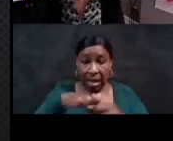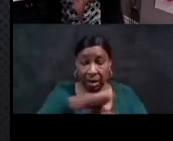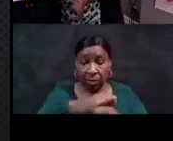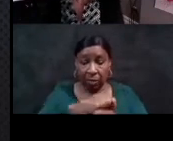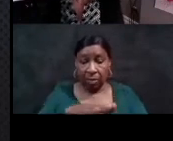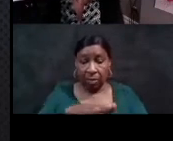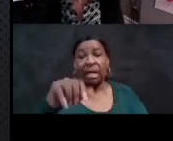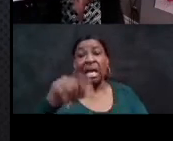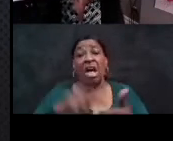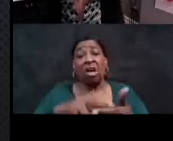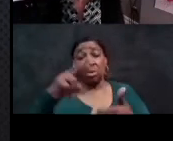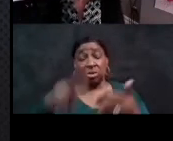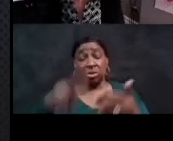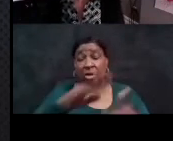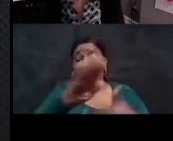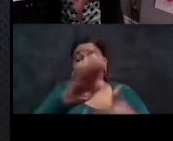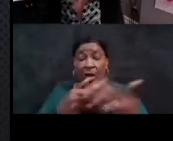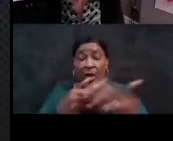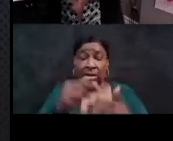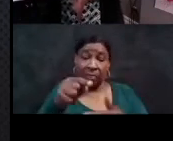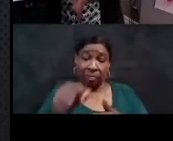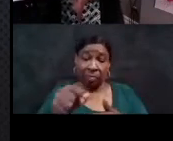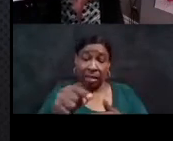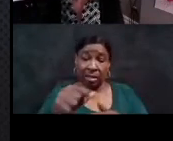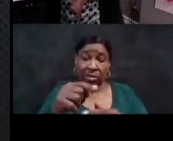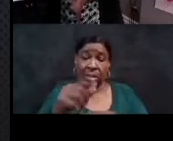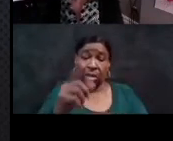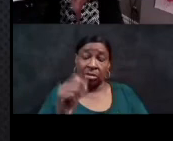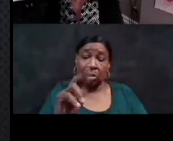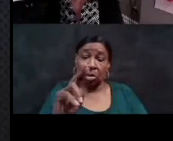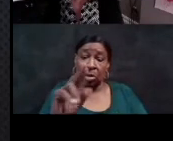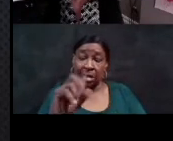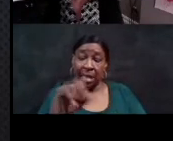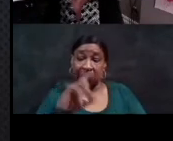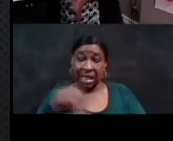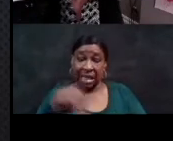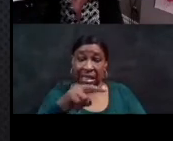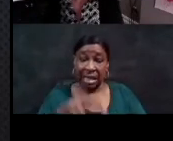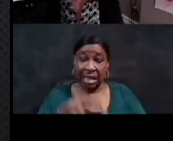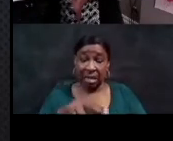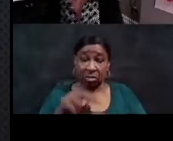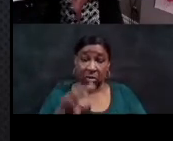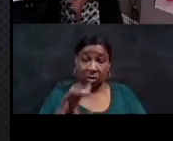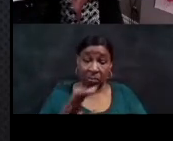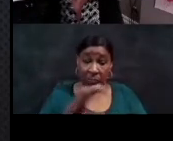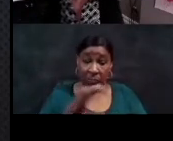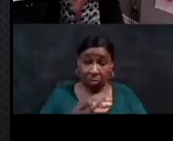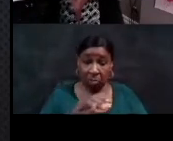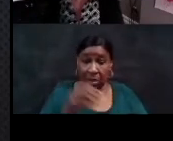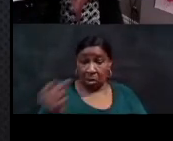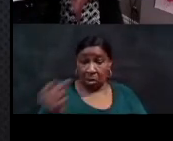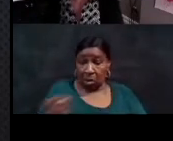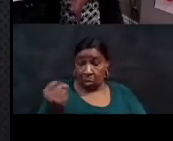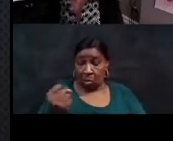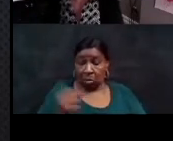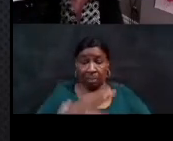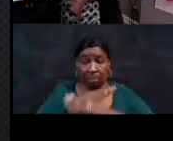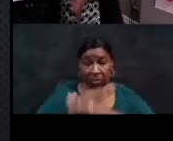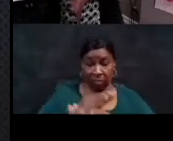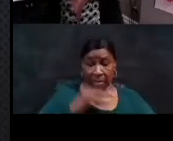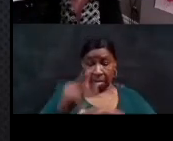As a result of all of this transnational enforcement and deterrence, there is so much harm